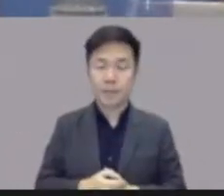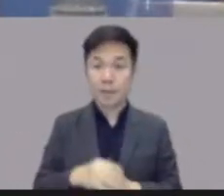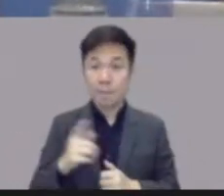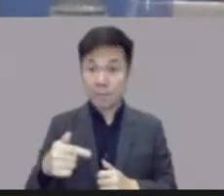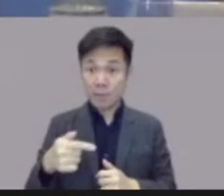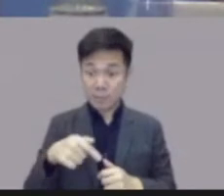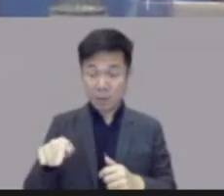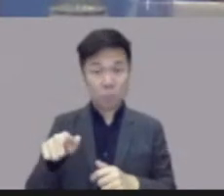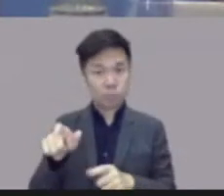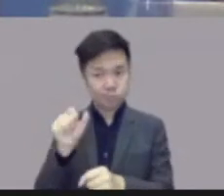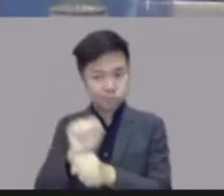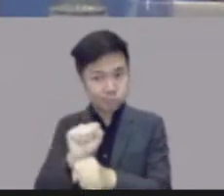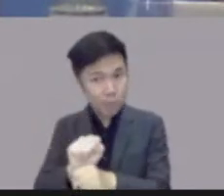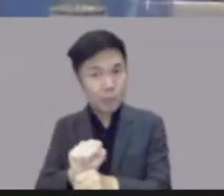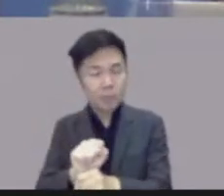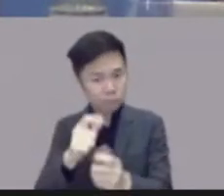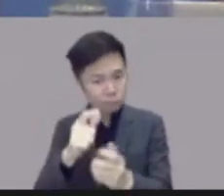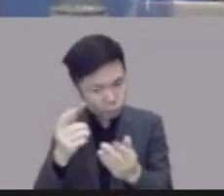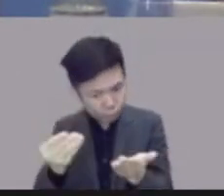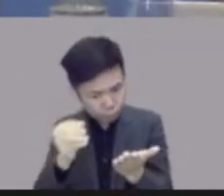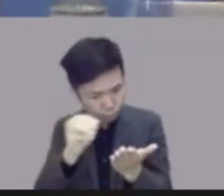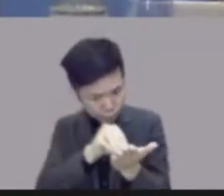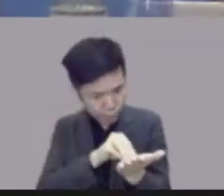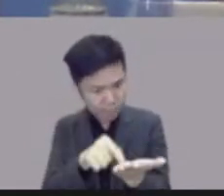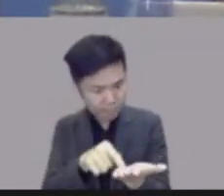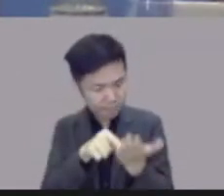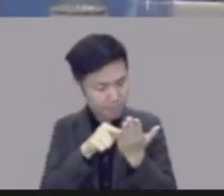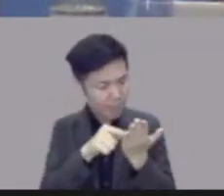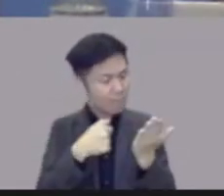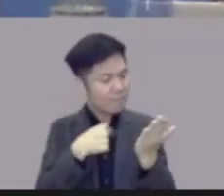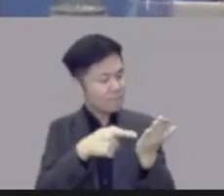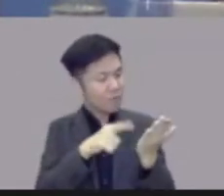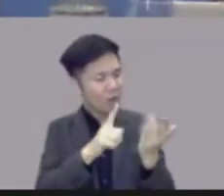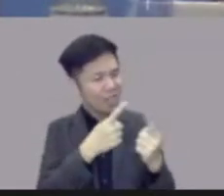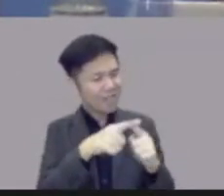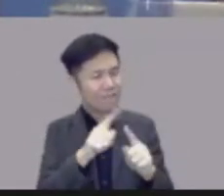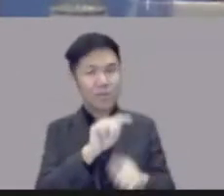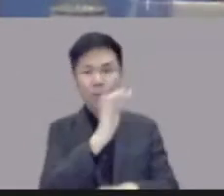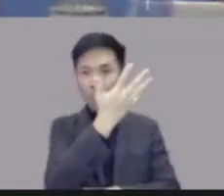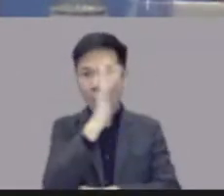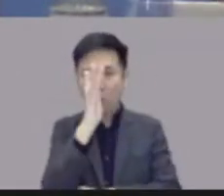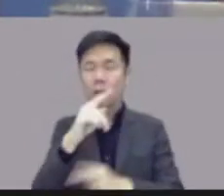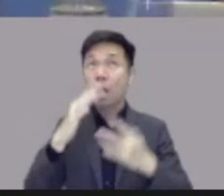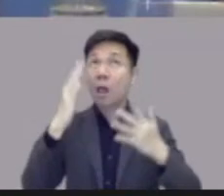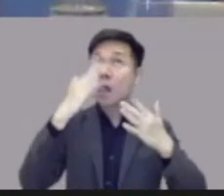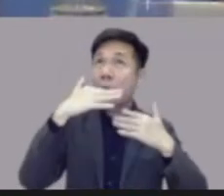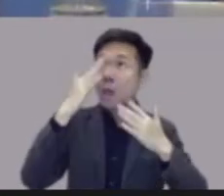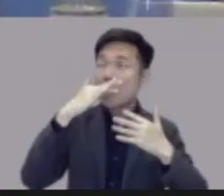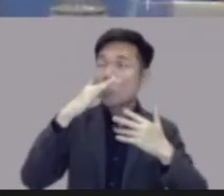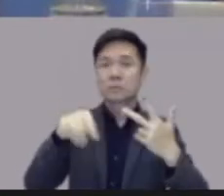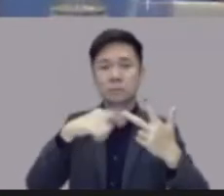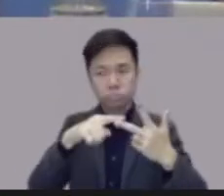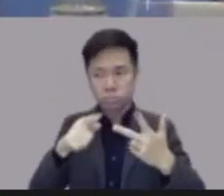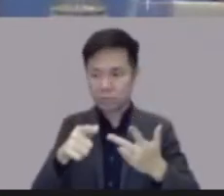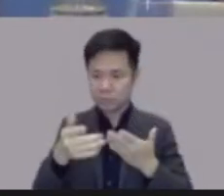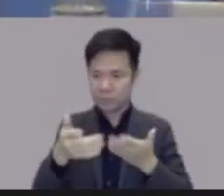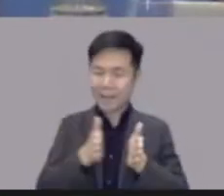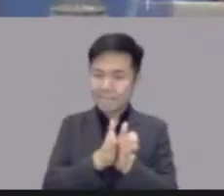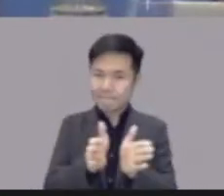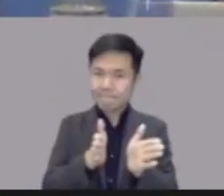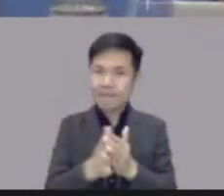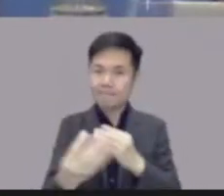to conduct integrated analyzes on climate biodiversity and pollution in the National socioeconomic context